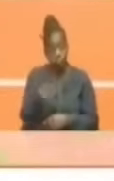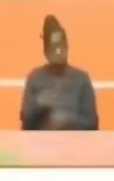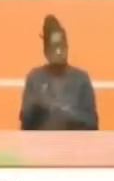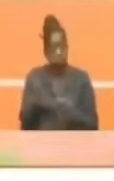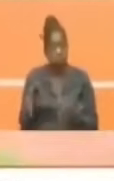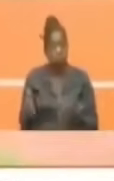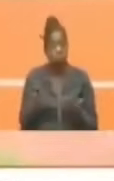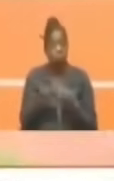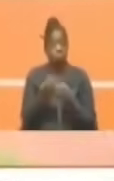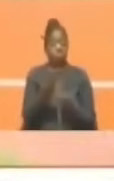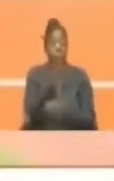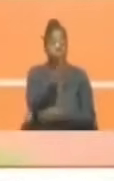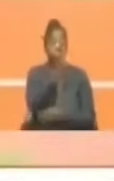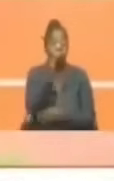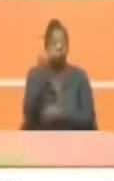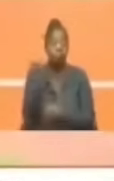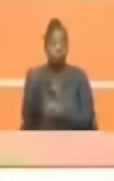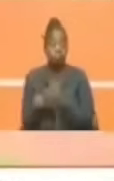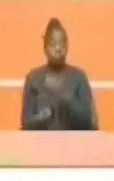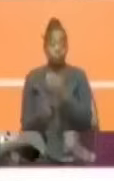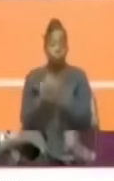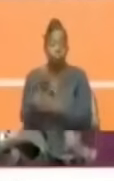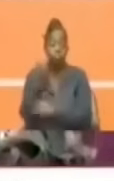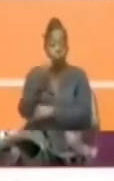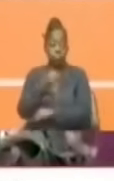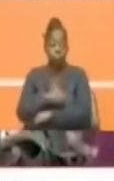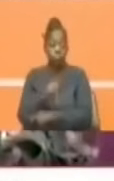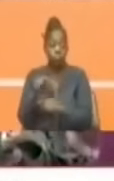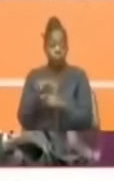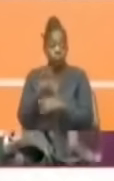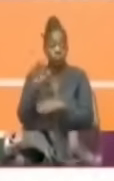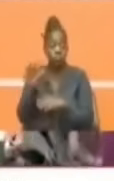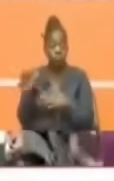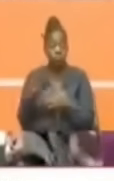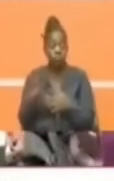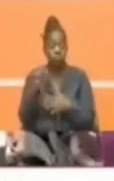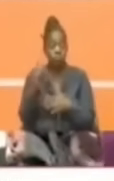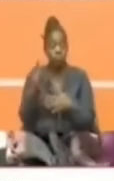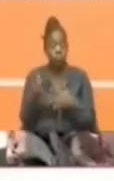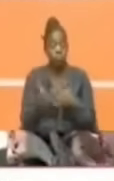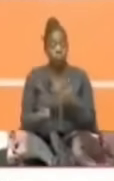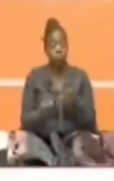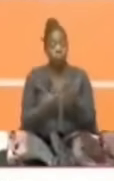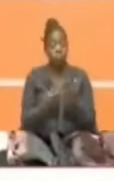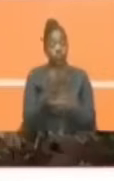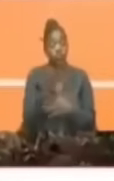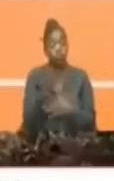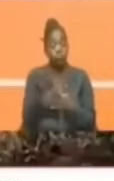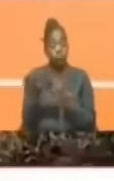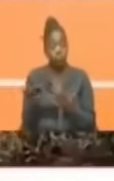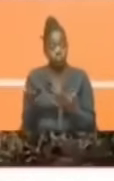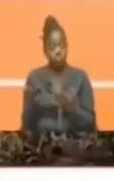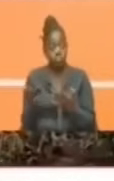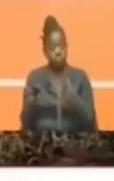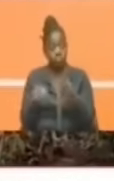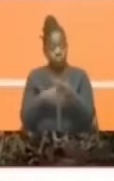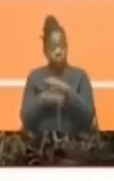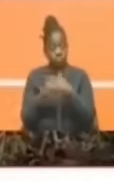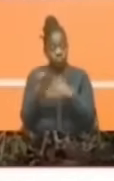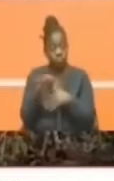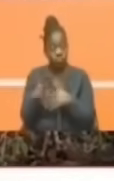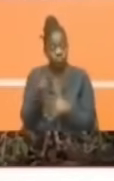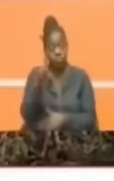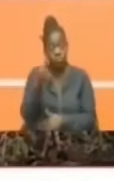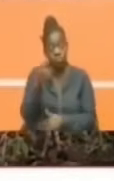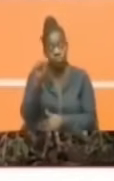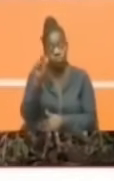Emiti egiwerako gisimbiddwa mu ssomero lya Sirwanga Rwanga n'okuzzaawo egyasooka okusimbibwa ne gifa. Okusinziira ku John Paul